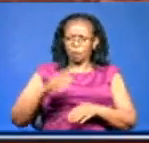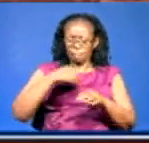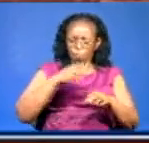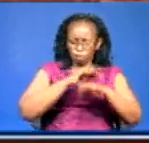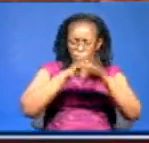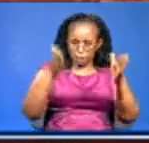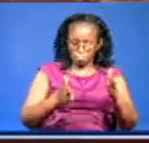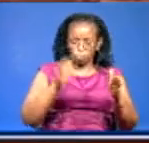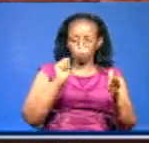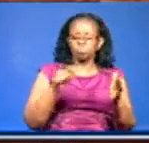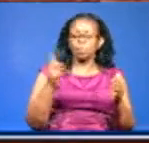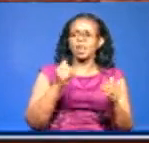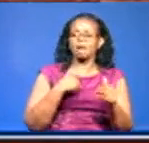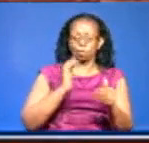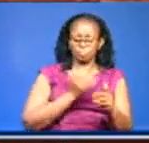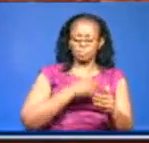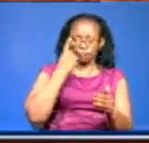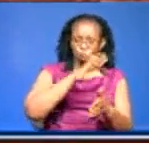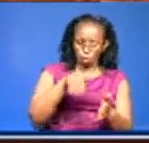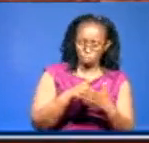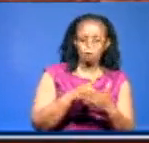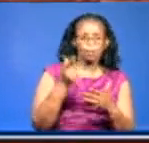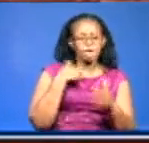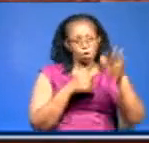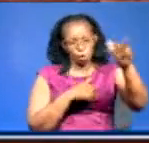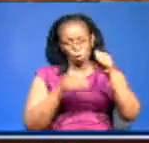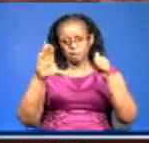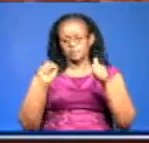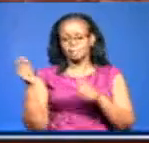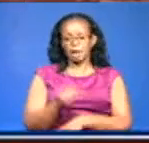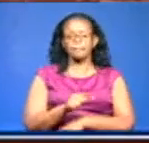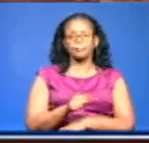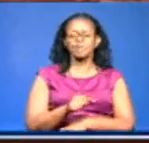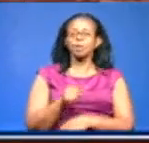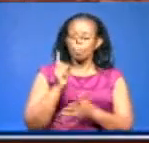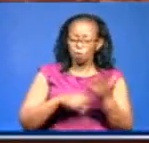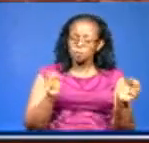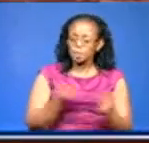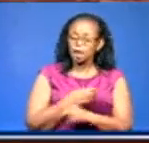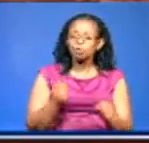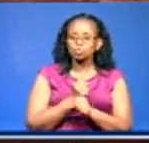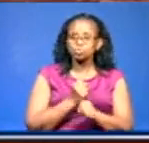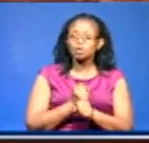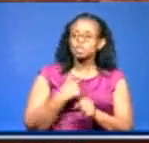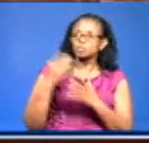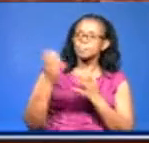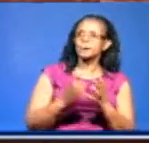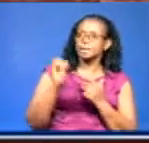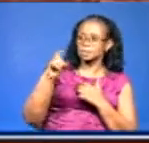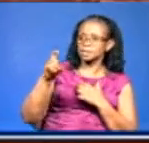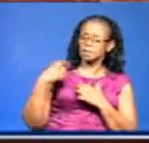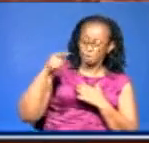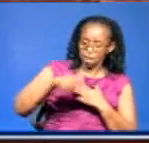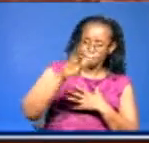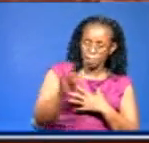grilled and can be put to task. The only thing we cannot do without a constitutional amendment is to bring members of the executive in this House